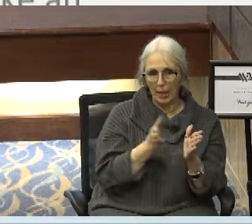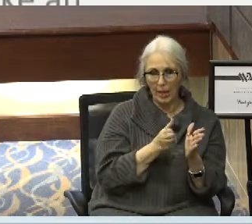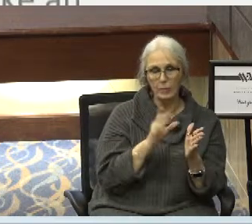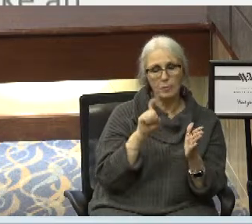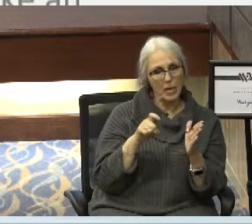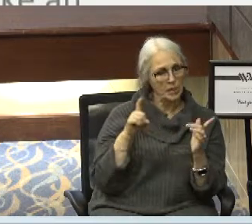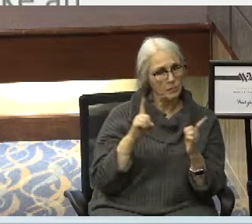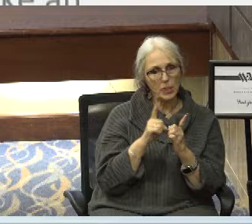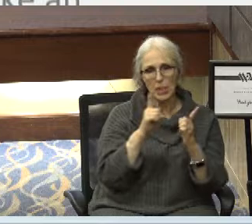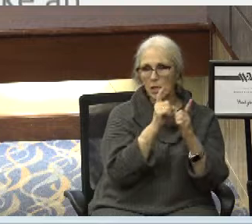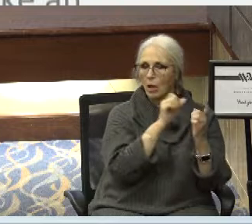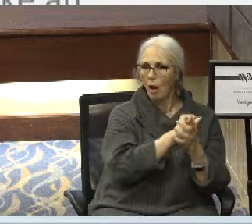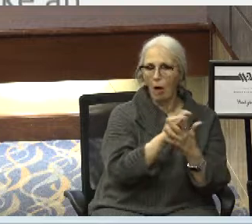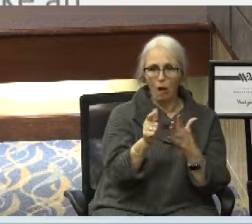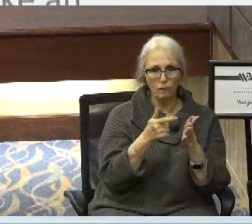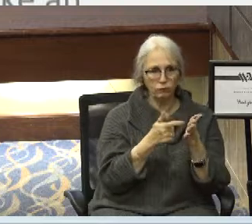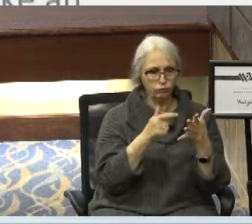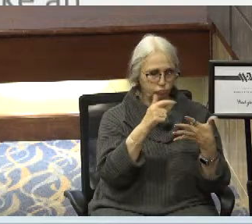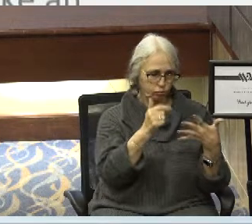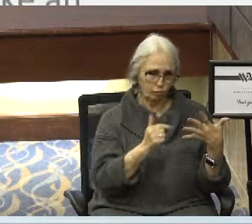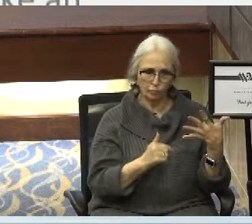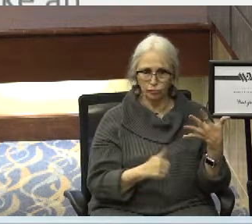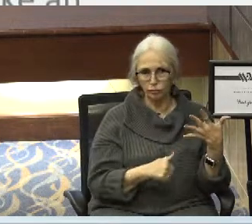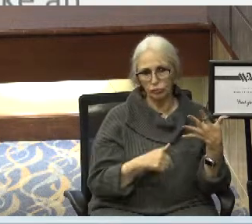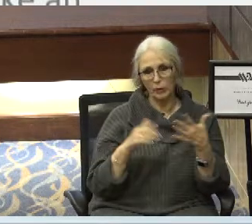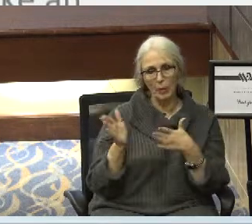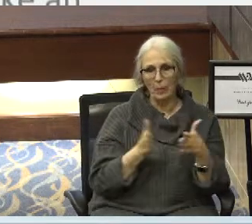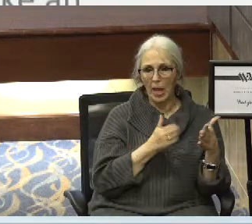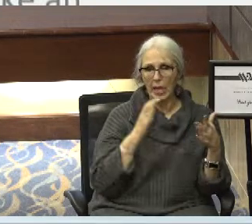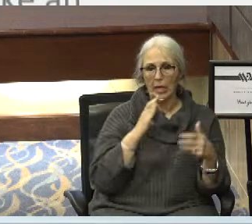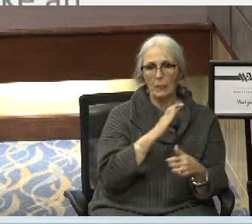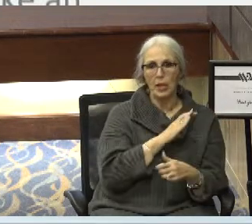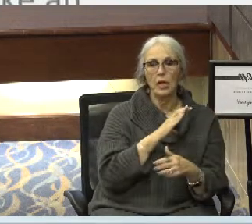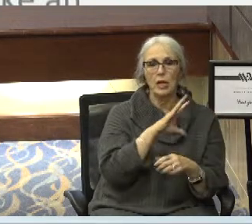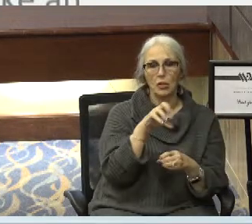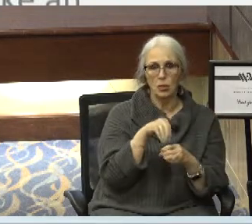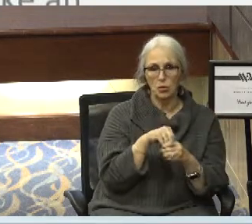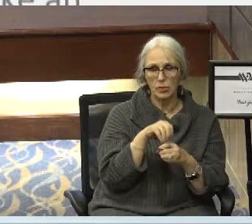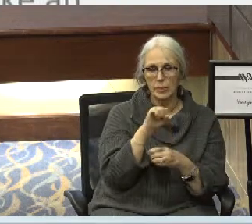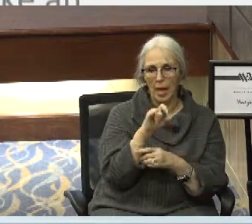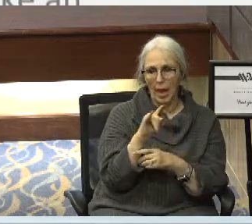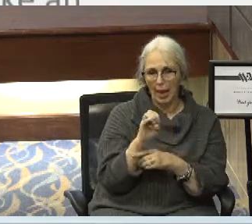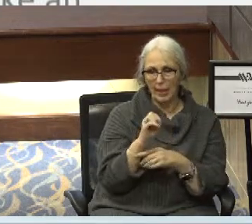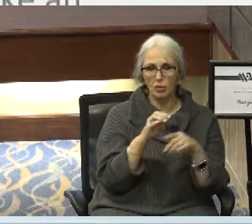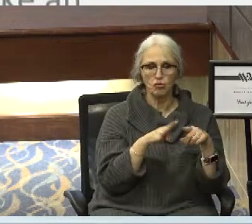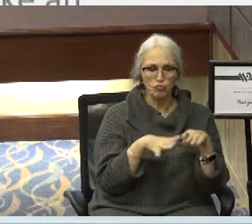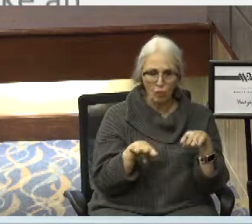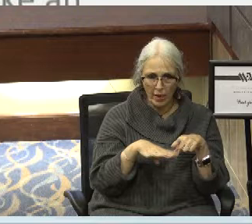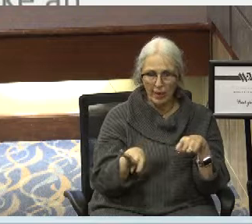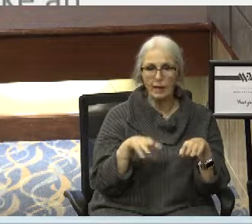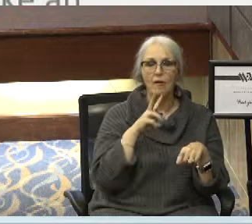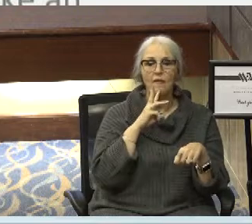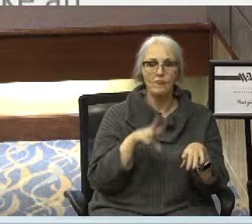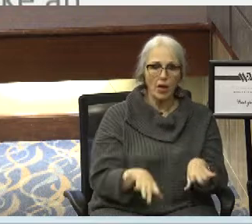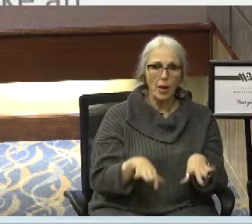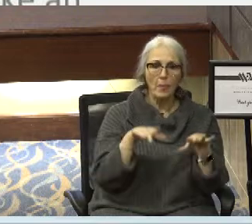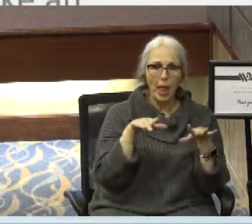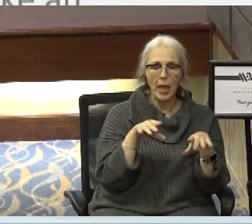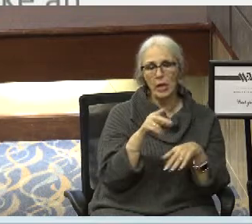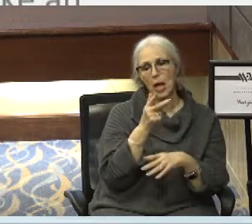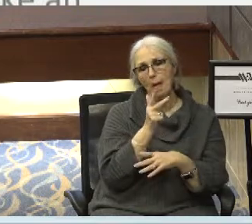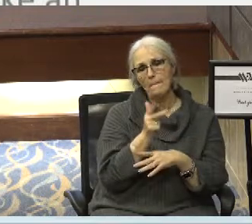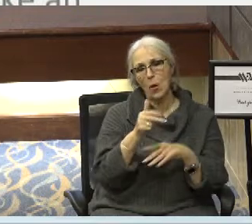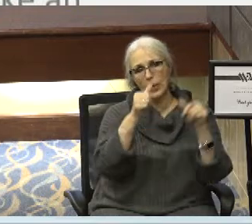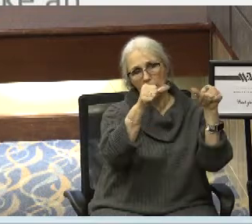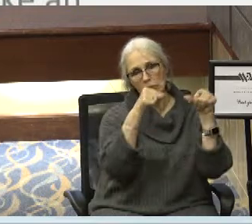standards consistent with the site design requirements of Plan Review Committee, and that includes the site grading and drainage, floodplain, parking